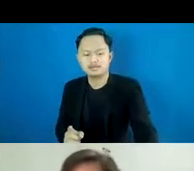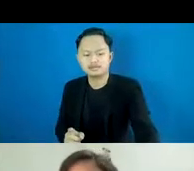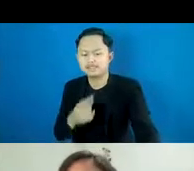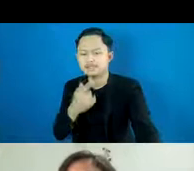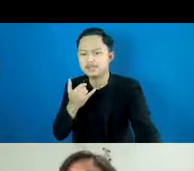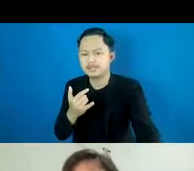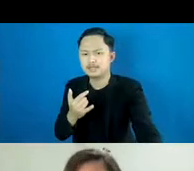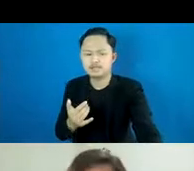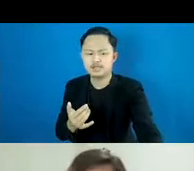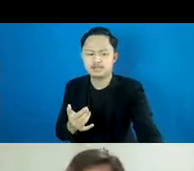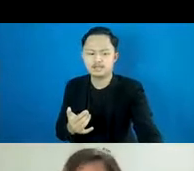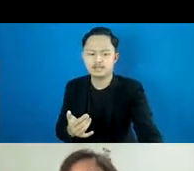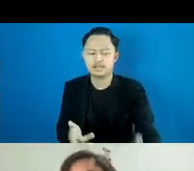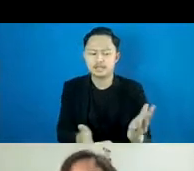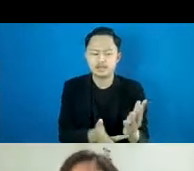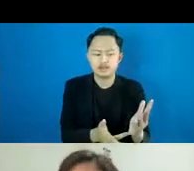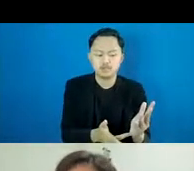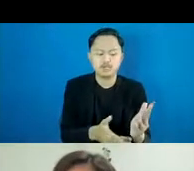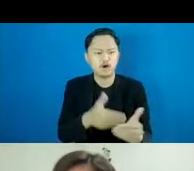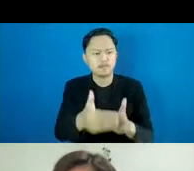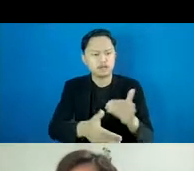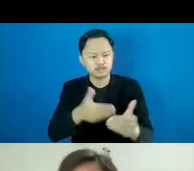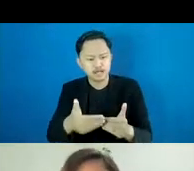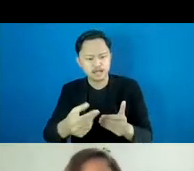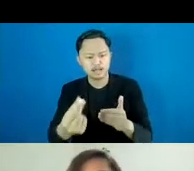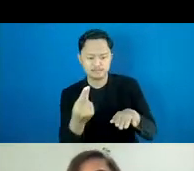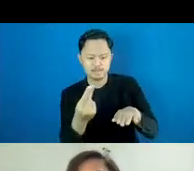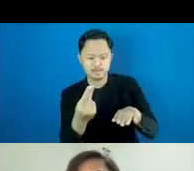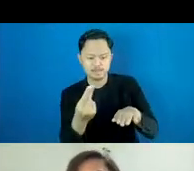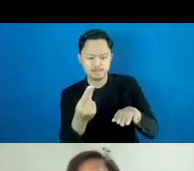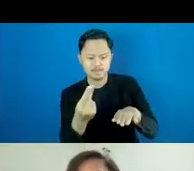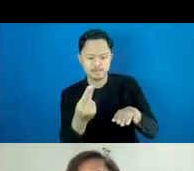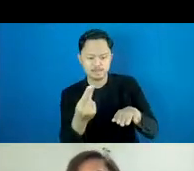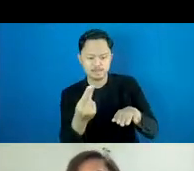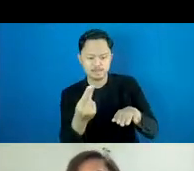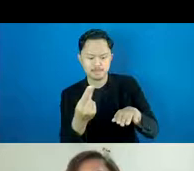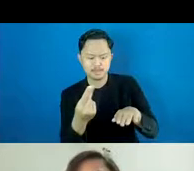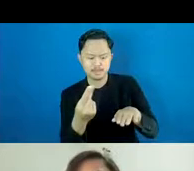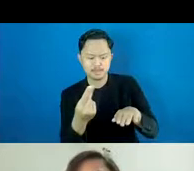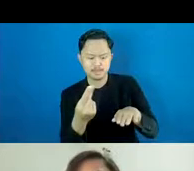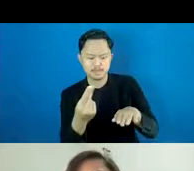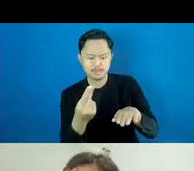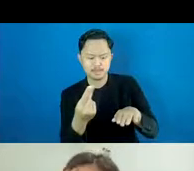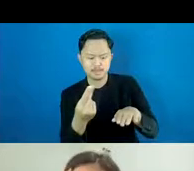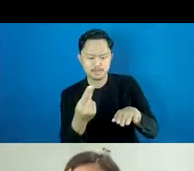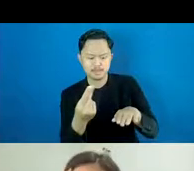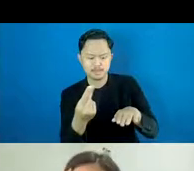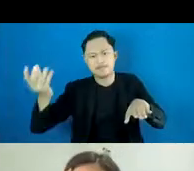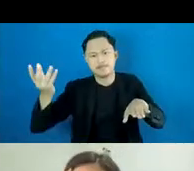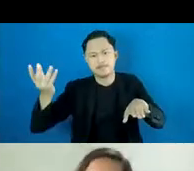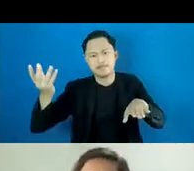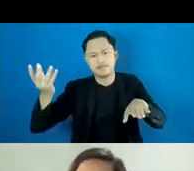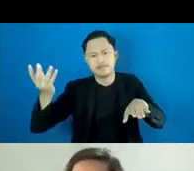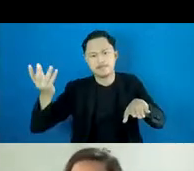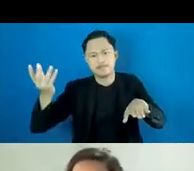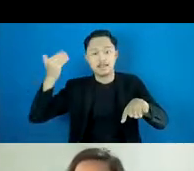technology risk, operational risk, charging infrastructure, and others, is the high upfront costs. And this presentation